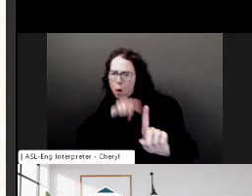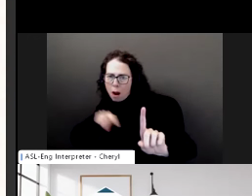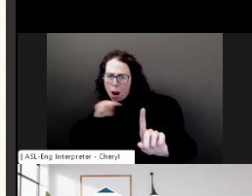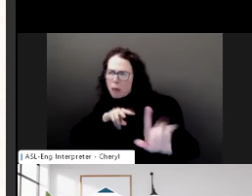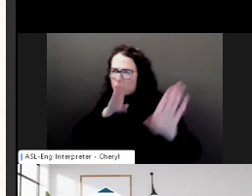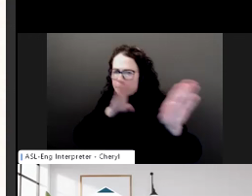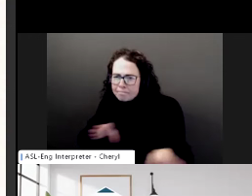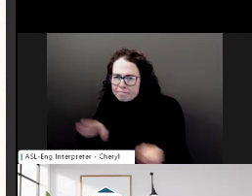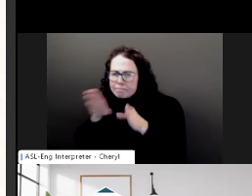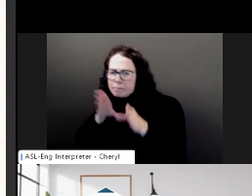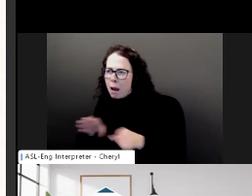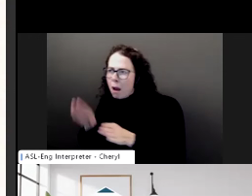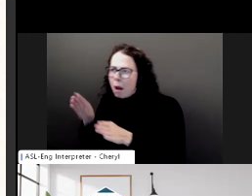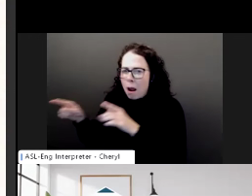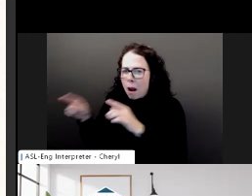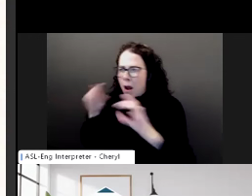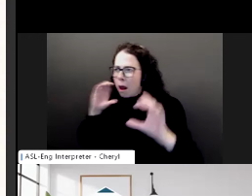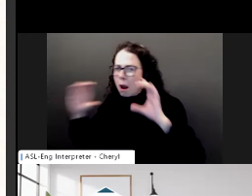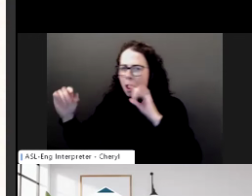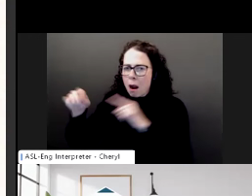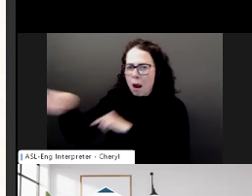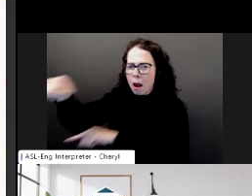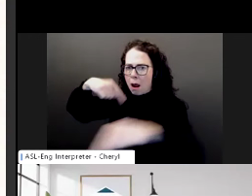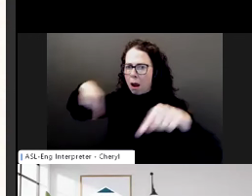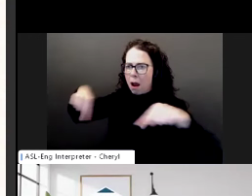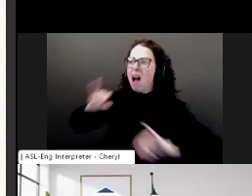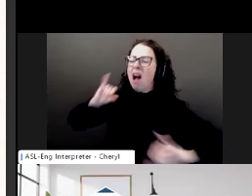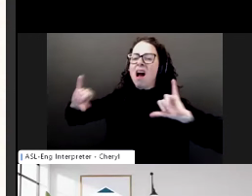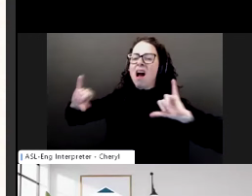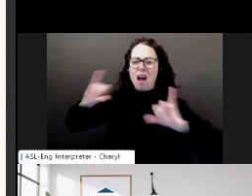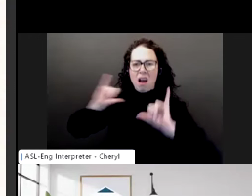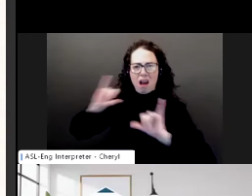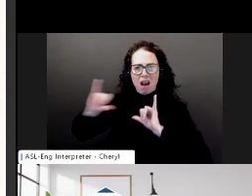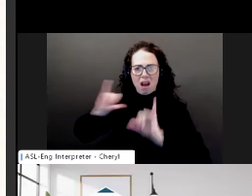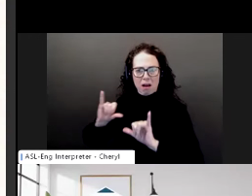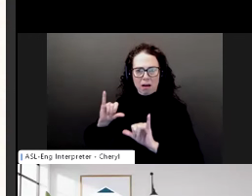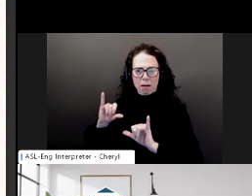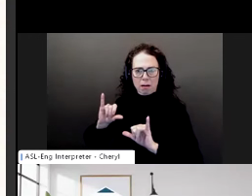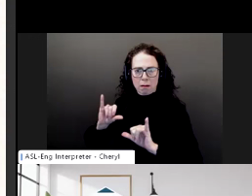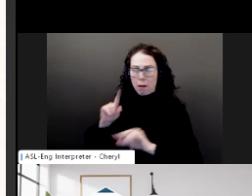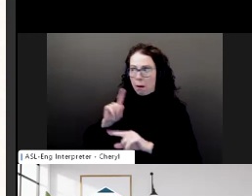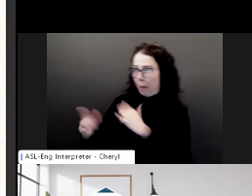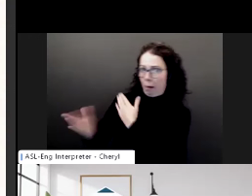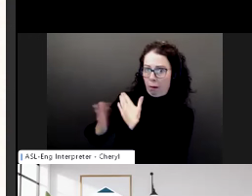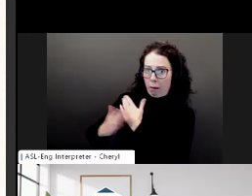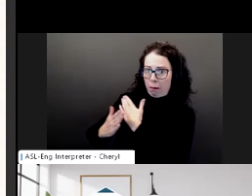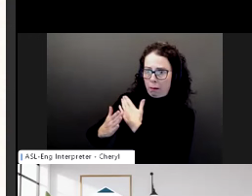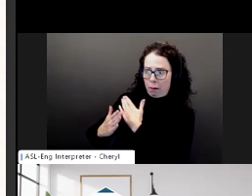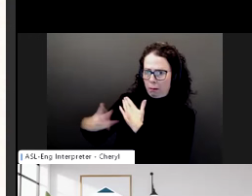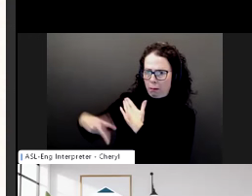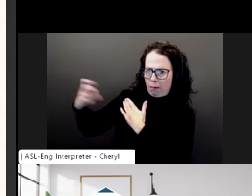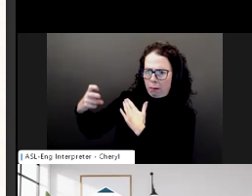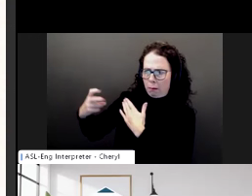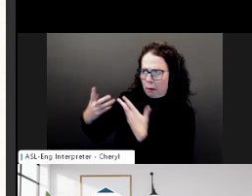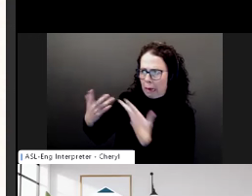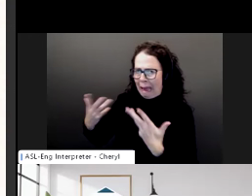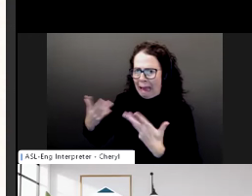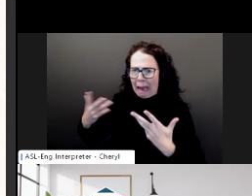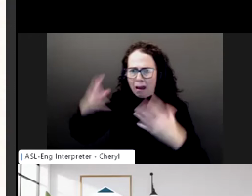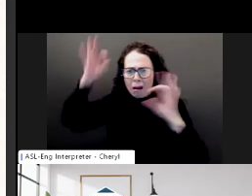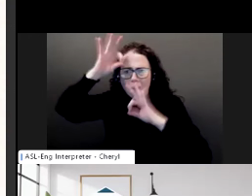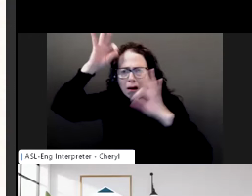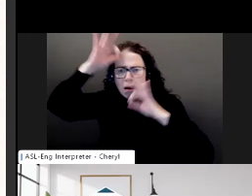does the pickpocketing, and then it's handed off to someone else again. So unless you know kind of how that whole scam plays out, you don't